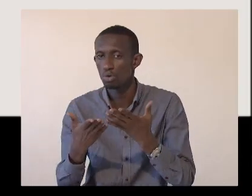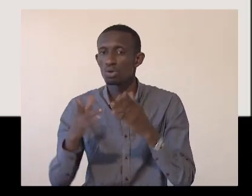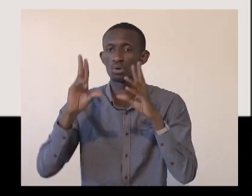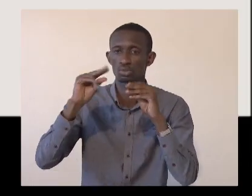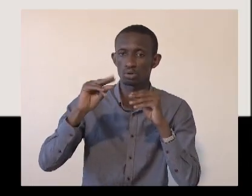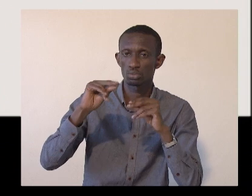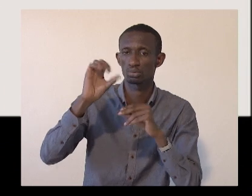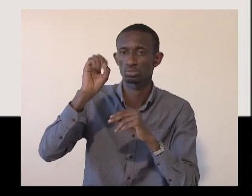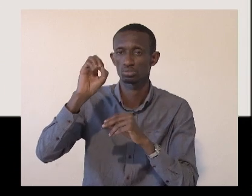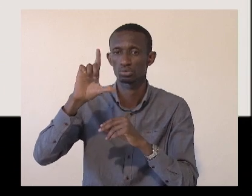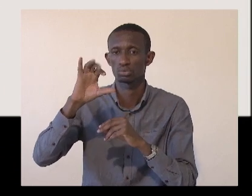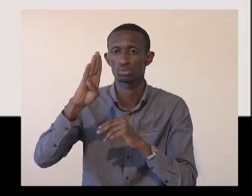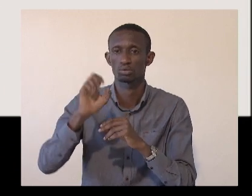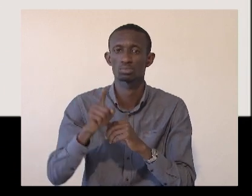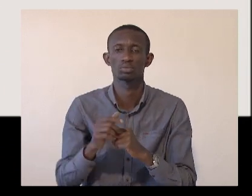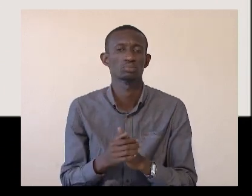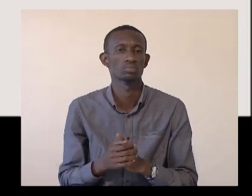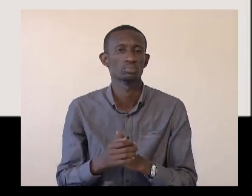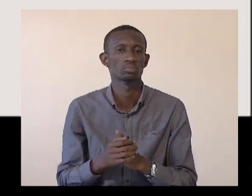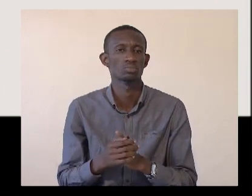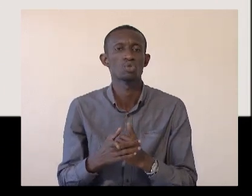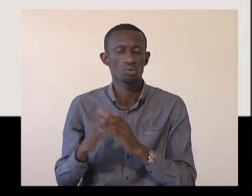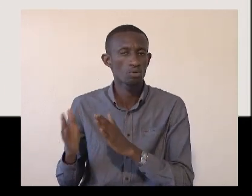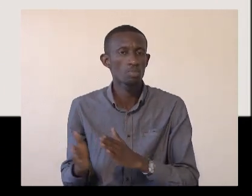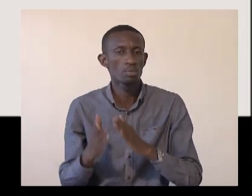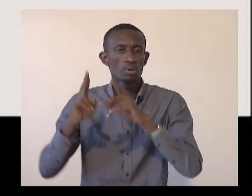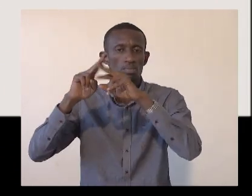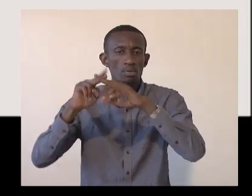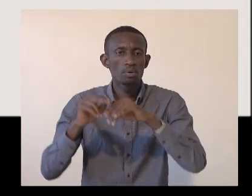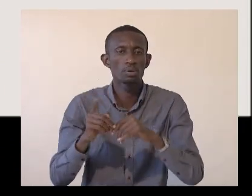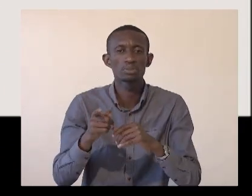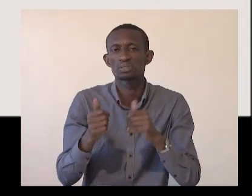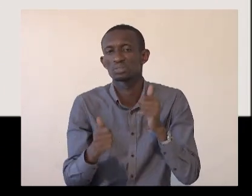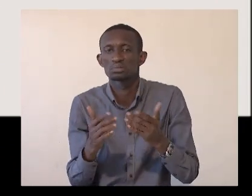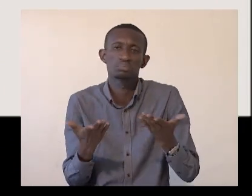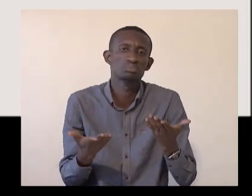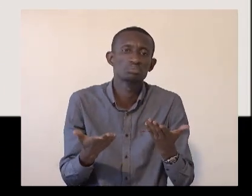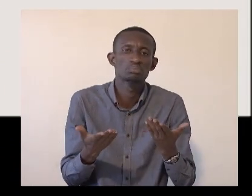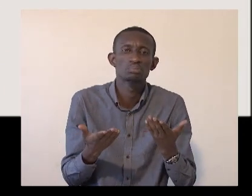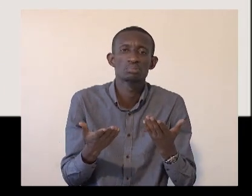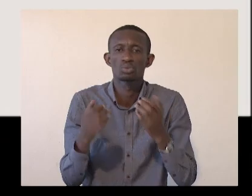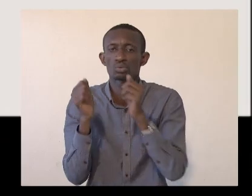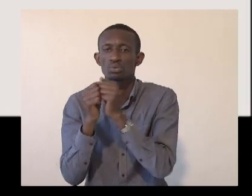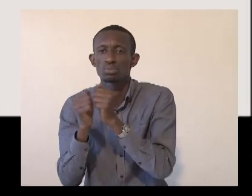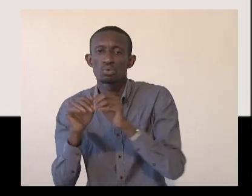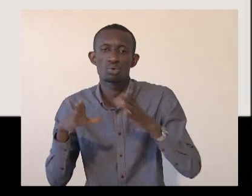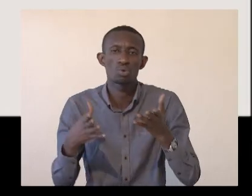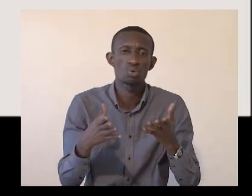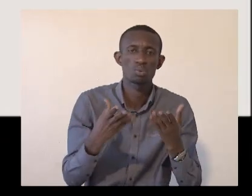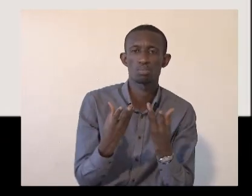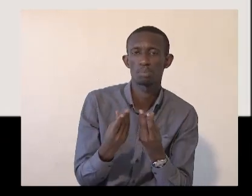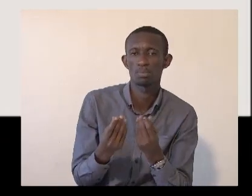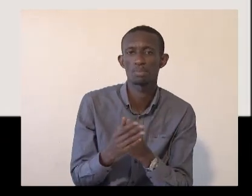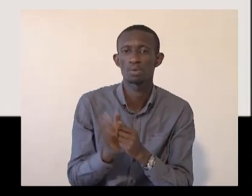temperature to produce salts which may be soluble or insoluble in water. We have the examples here. They are complete. They are